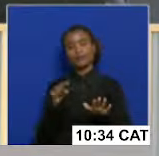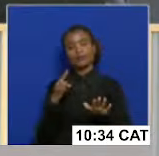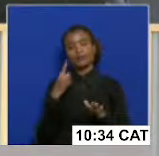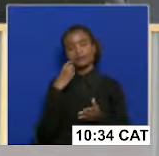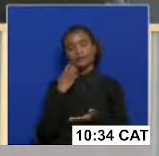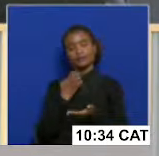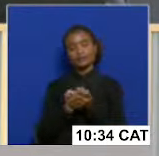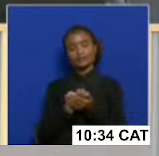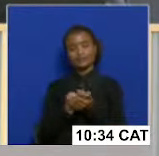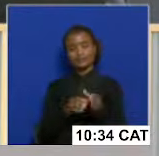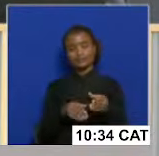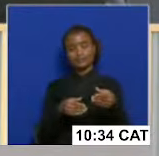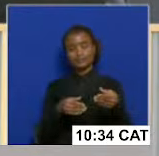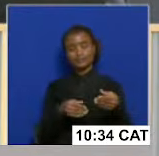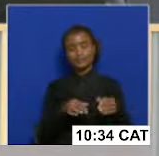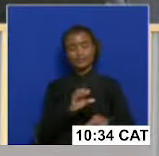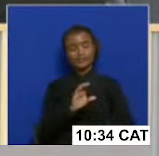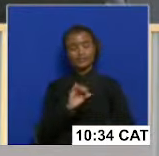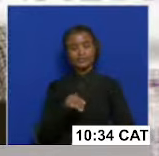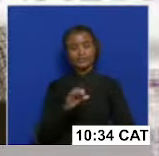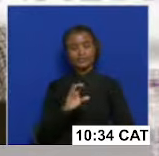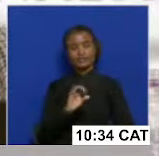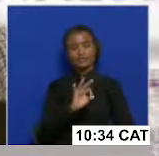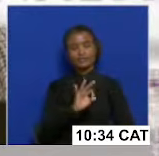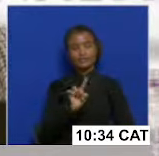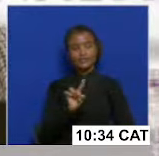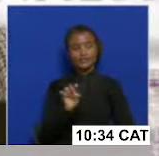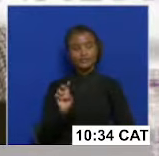CJC 312. Page 16, are you there?